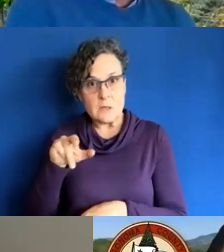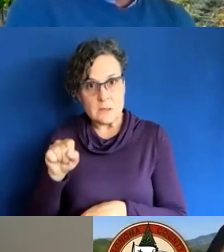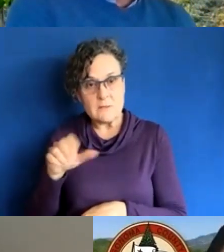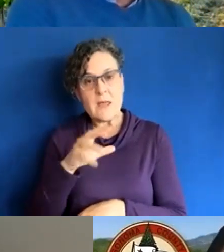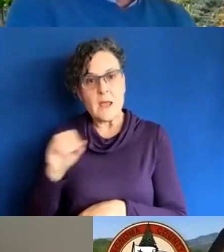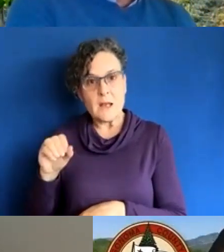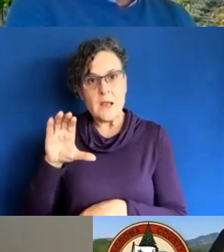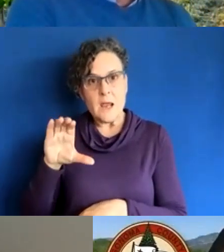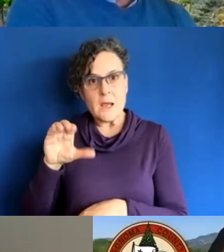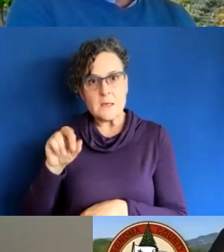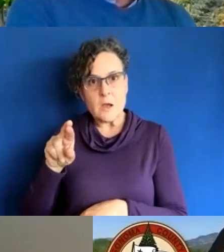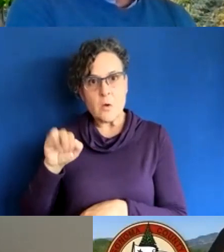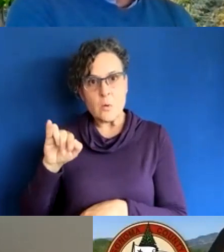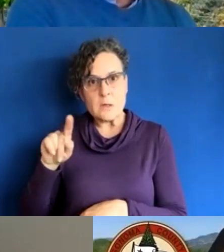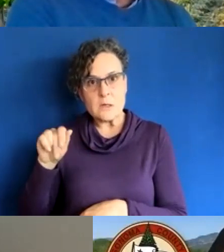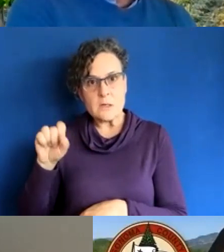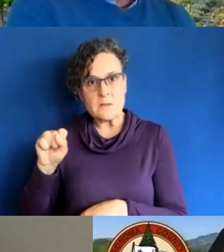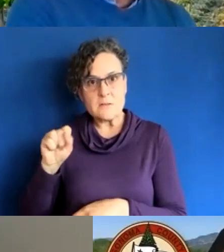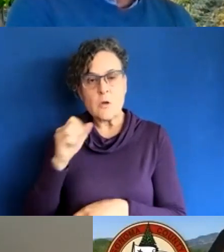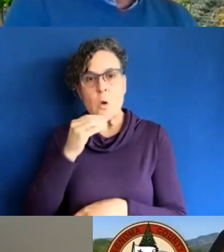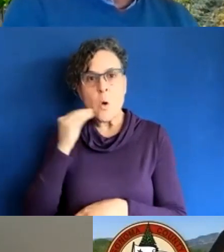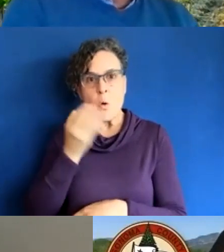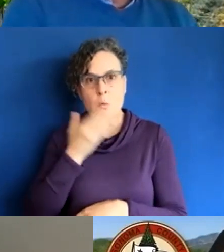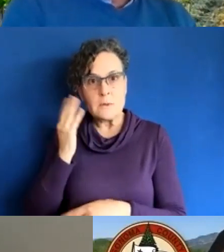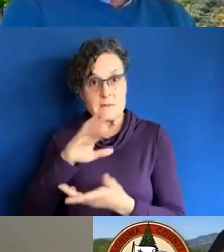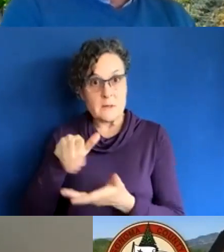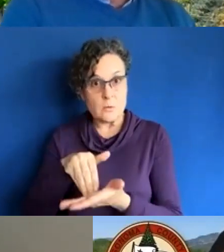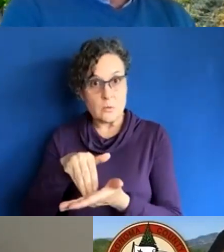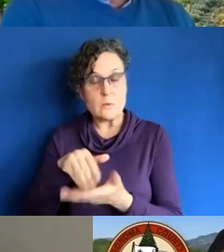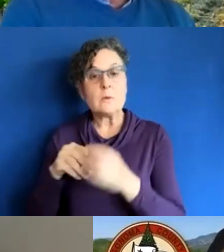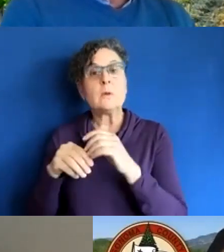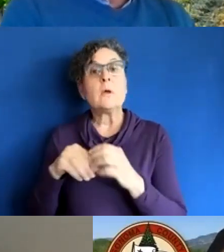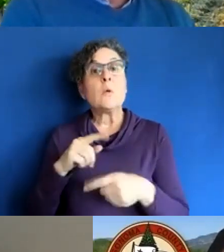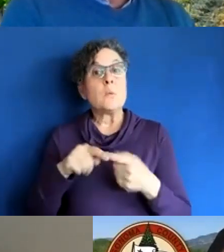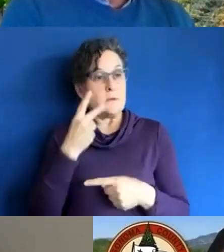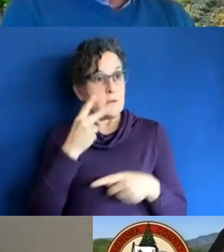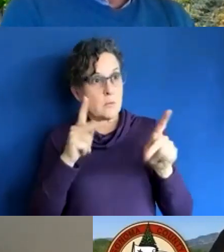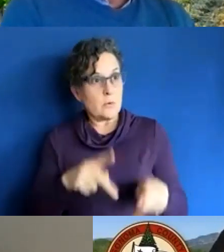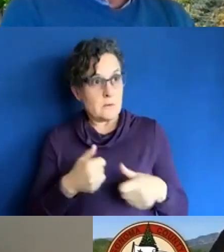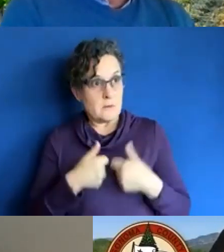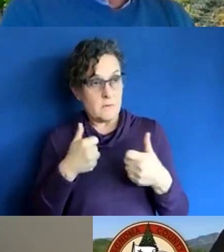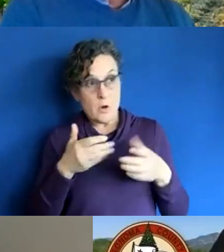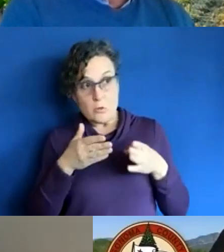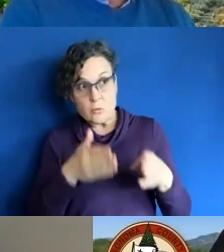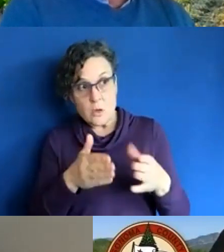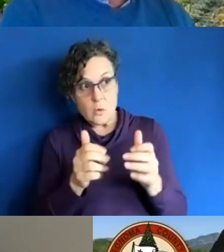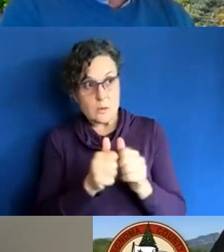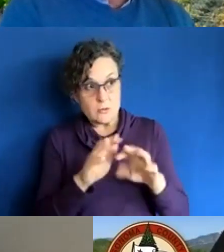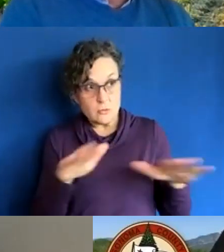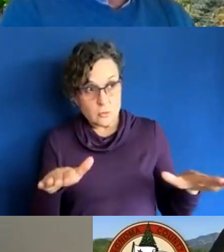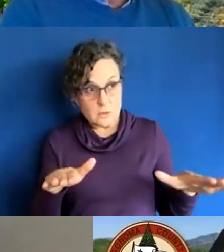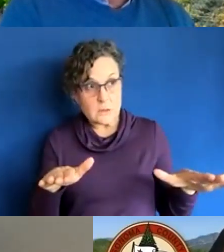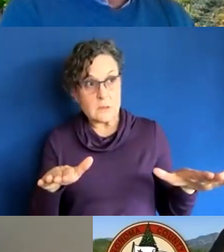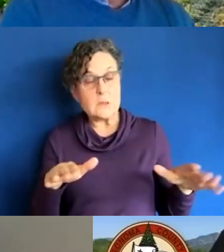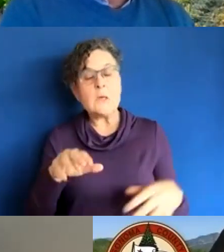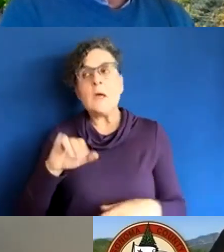we see an individual on the trail with dependent children, we're able to, James and Nassim and Michael's team